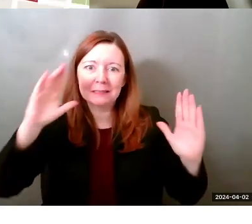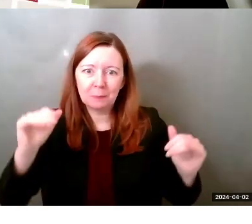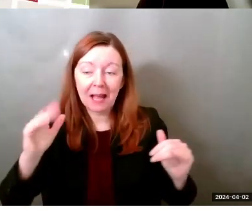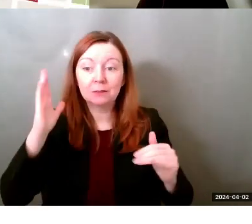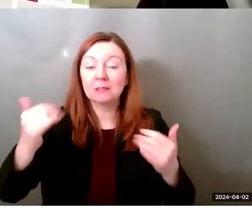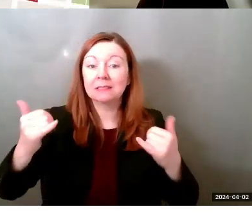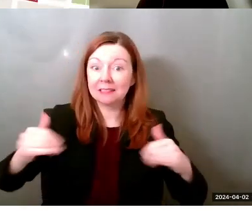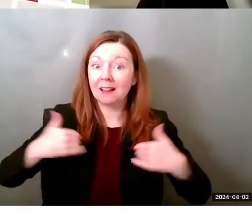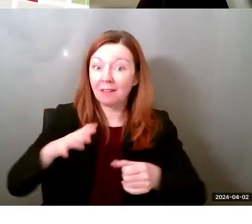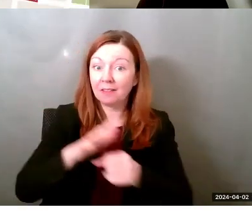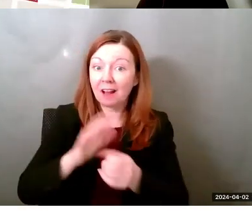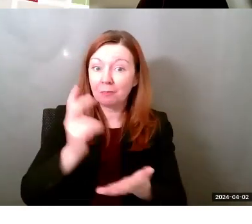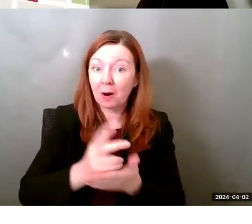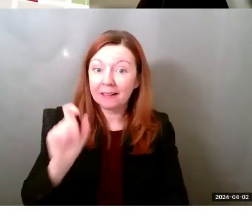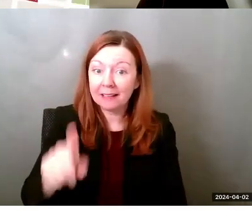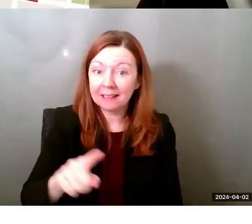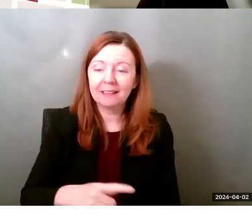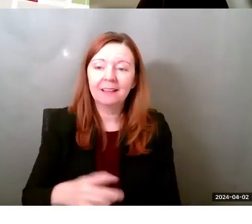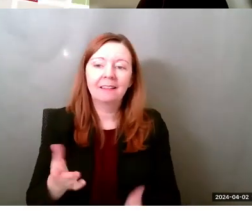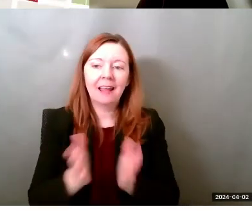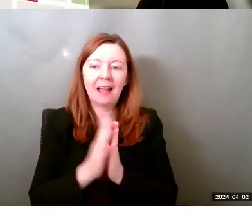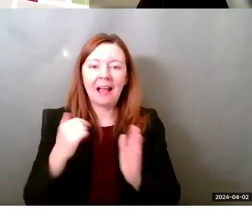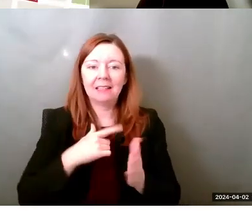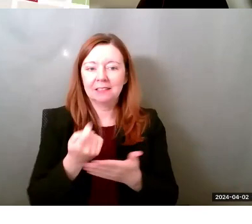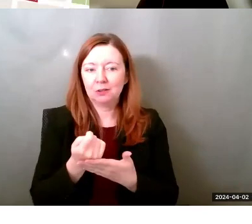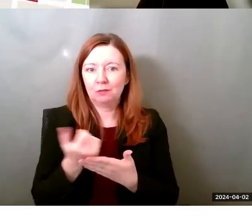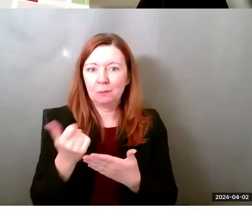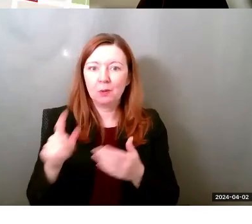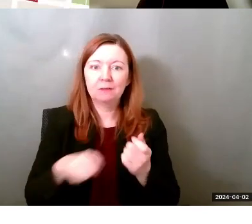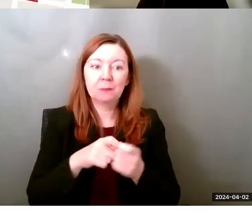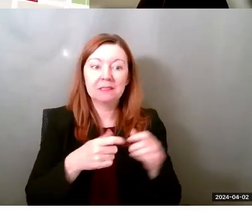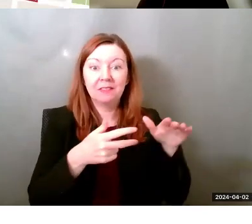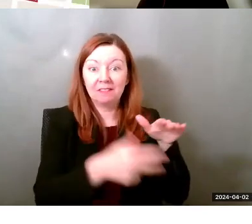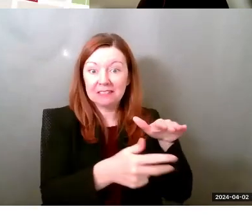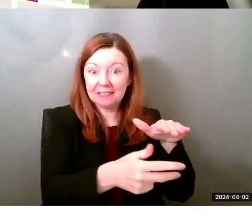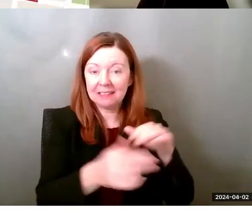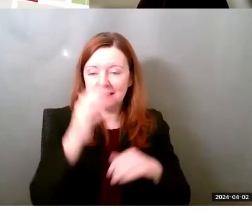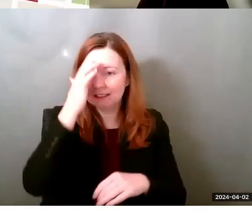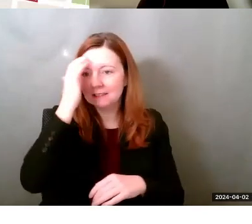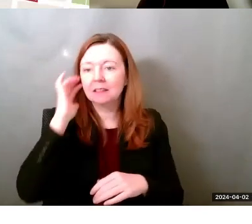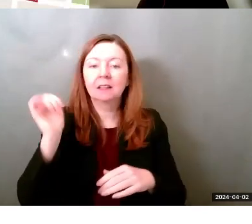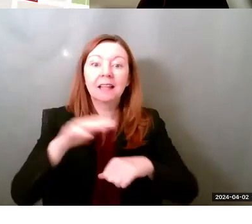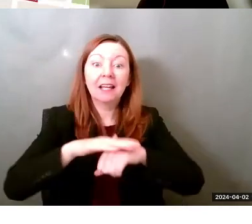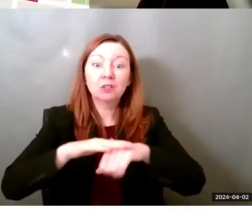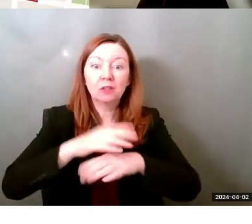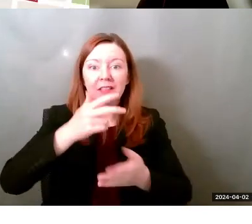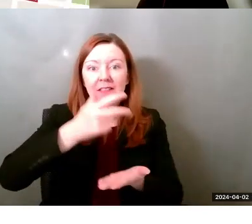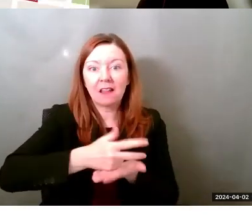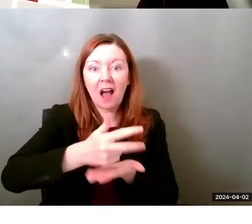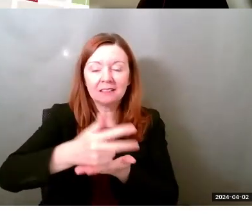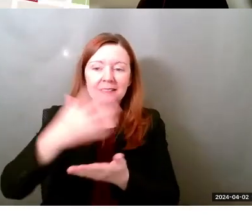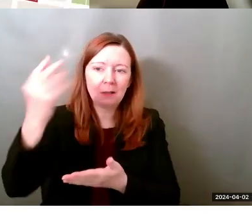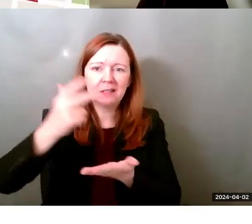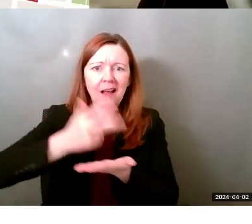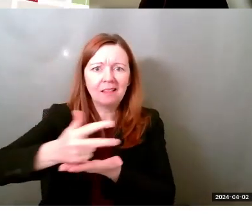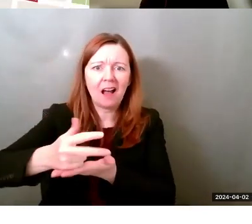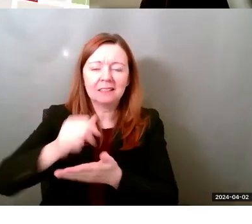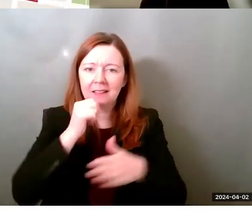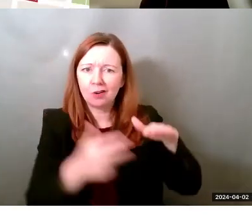enough parking? And so what they asked us to do was to remove certain facilities like surface parking lots that might be